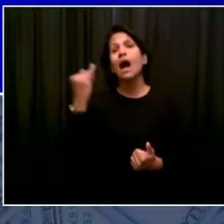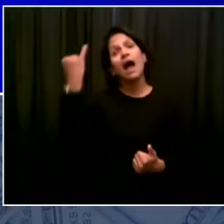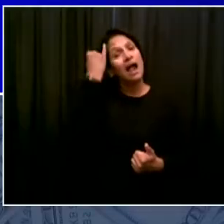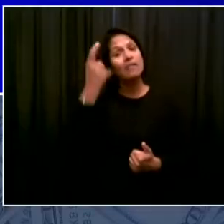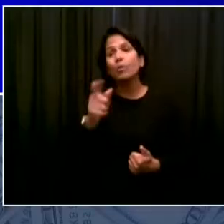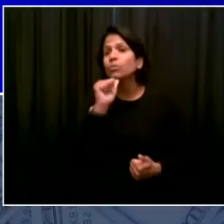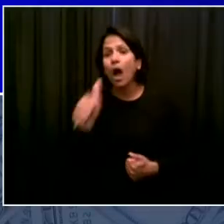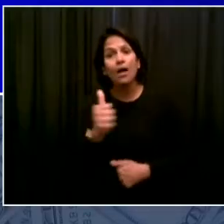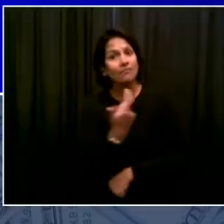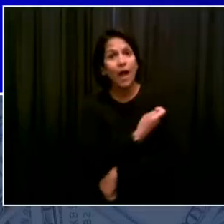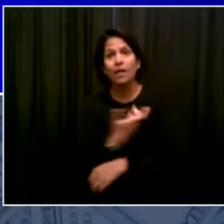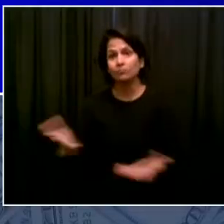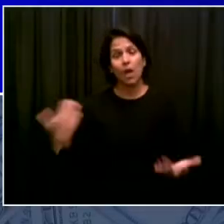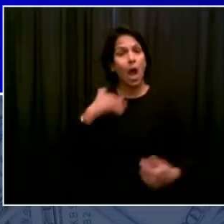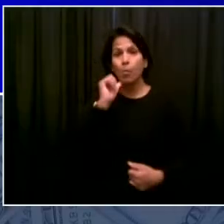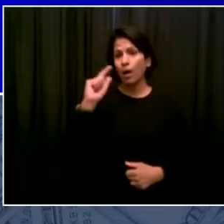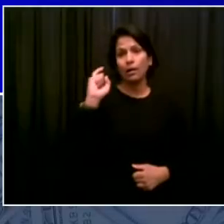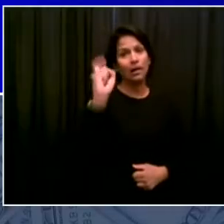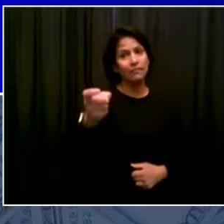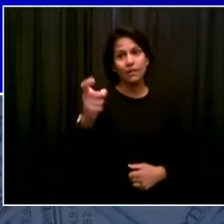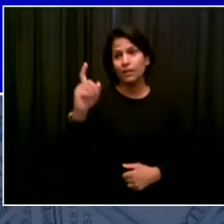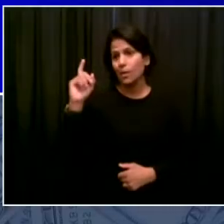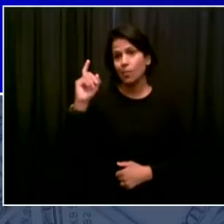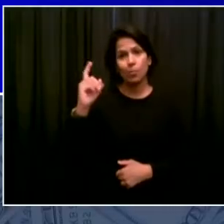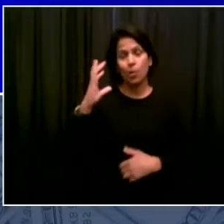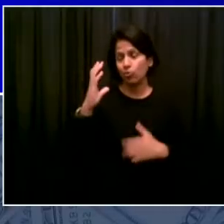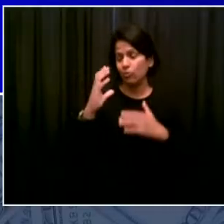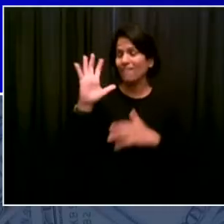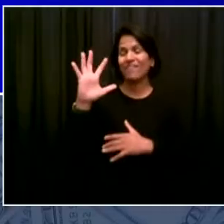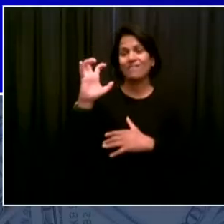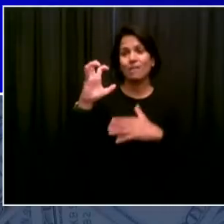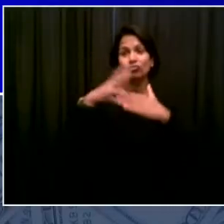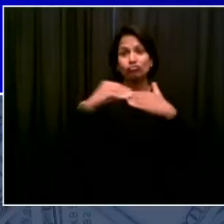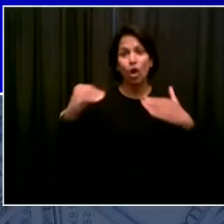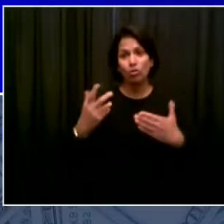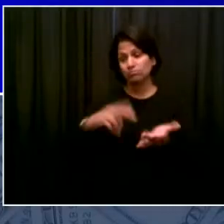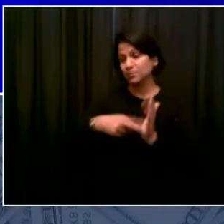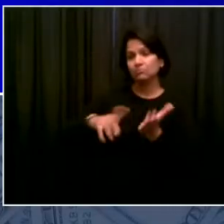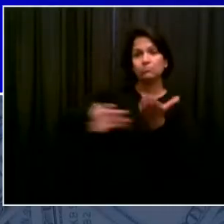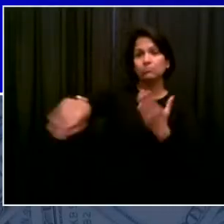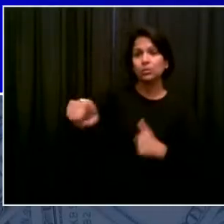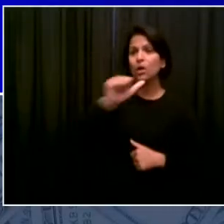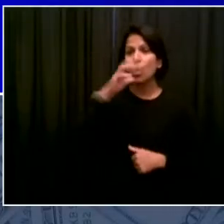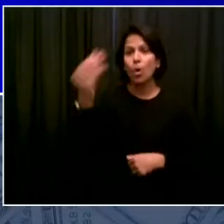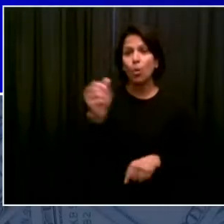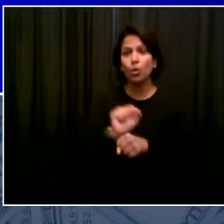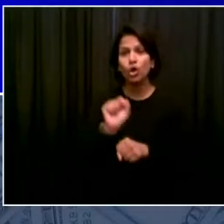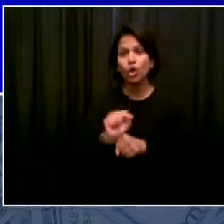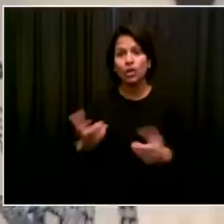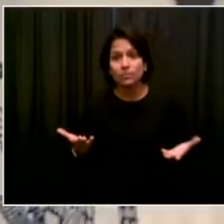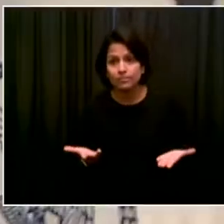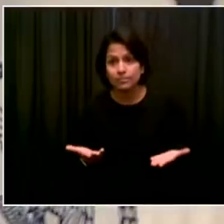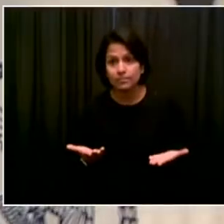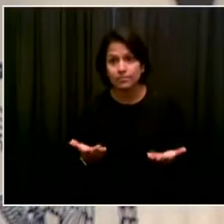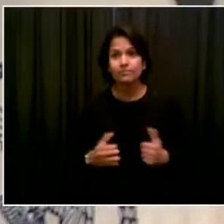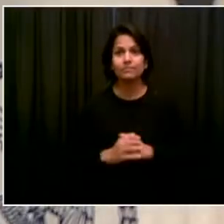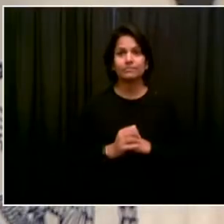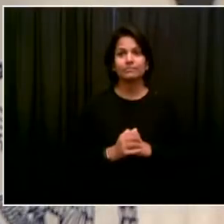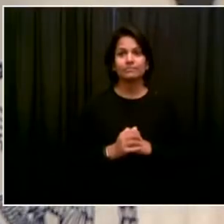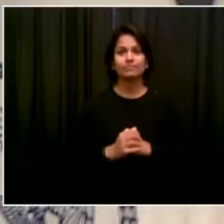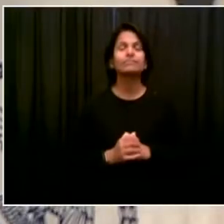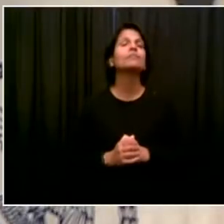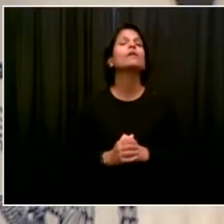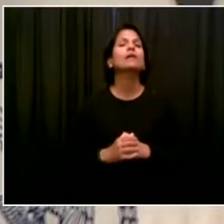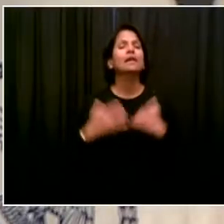people vaccinated, get them working, doing all that they do so well for this city. I would urge everyone out there in the